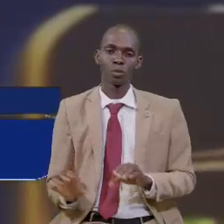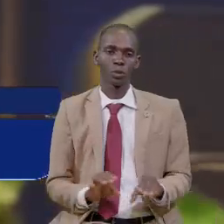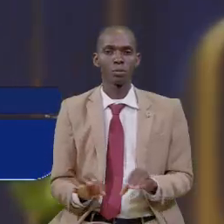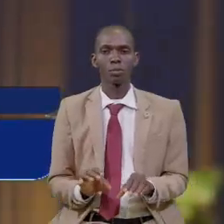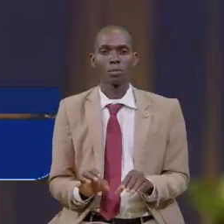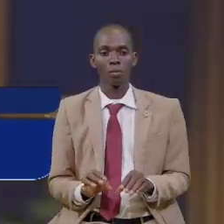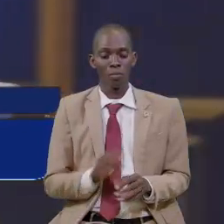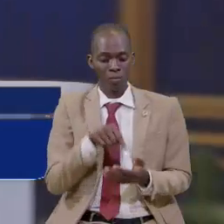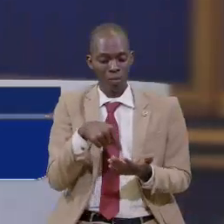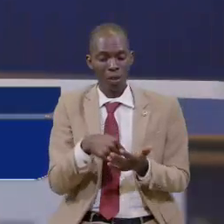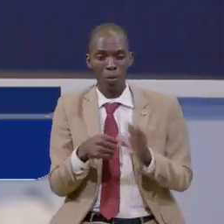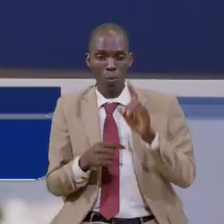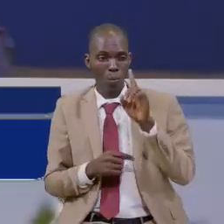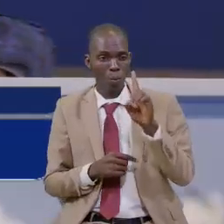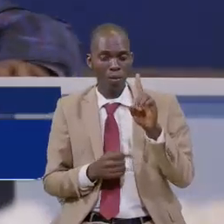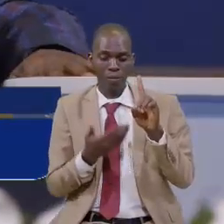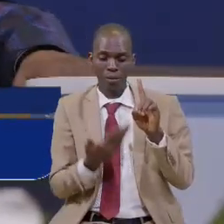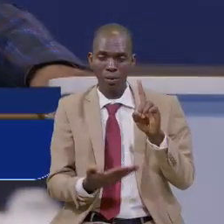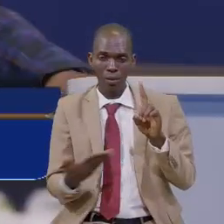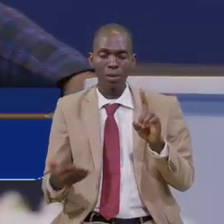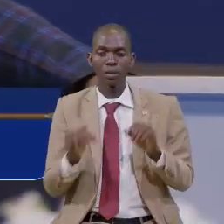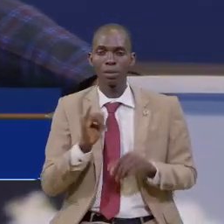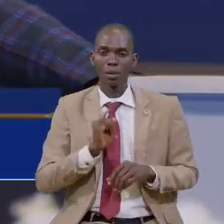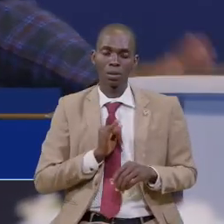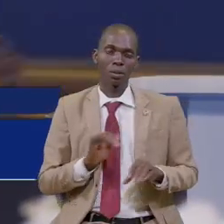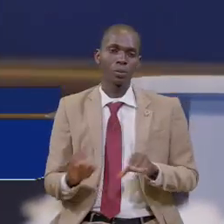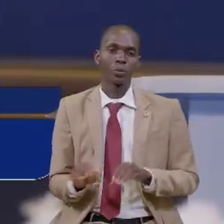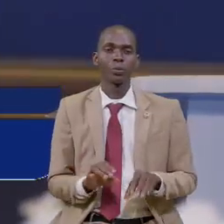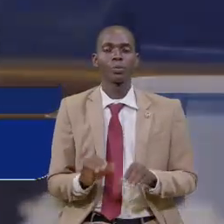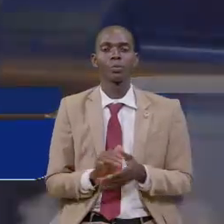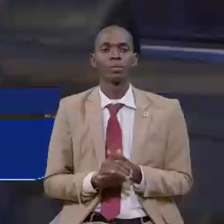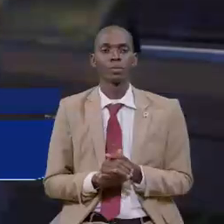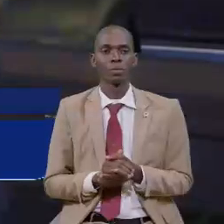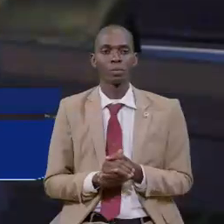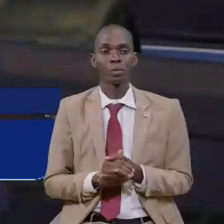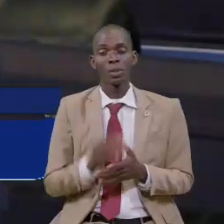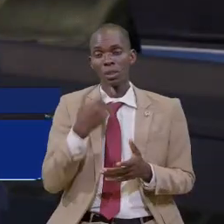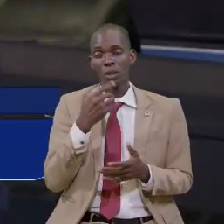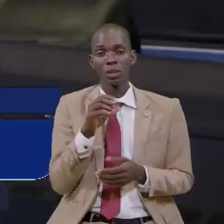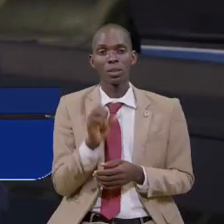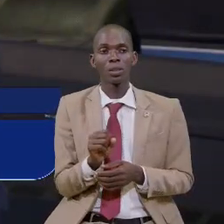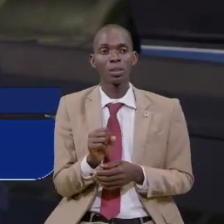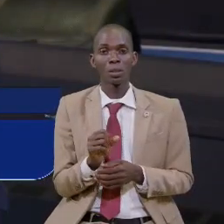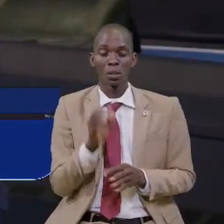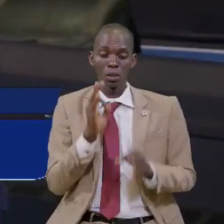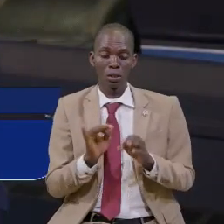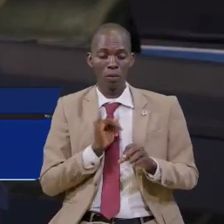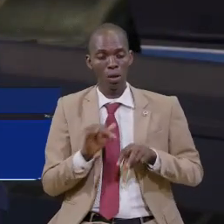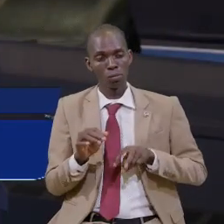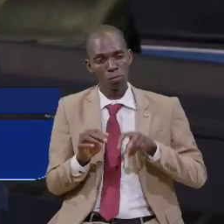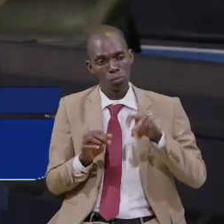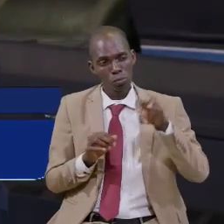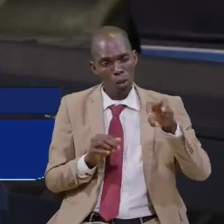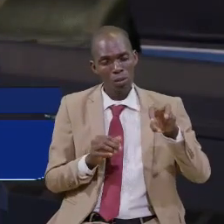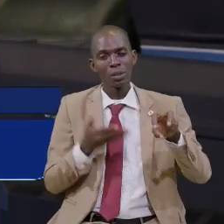This one thing I do. He says, if I travel, there's one thing